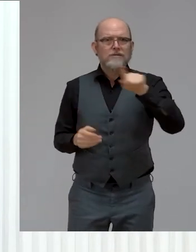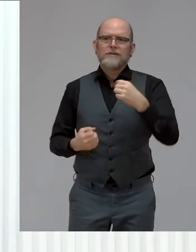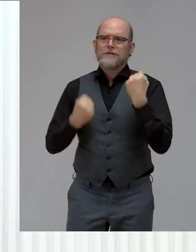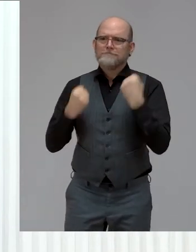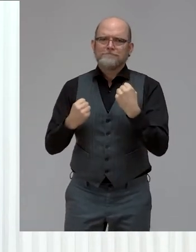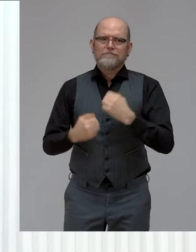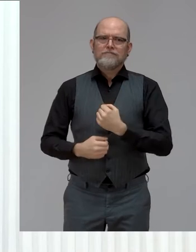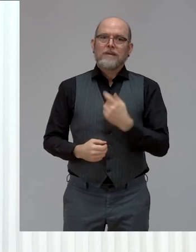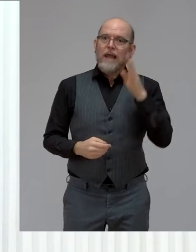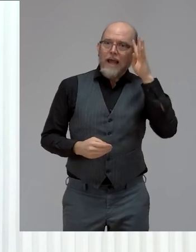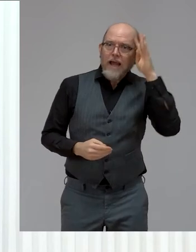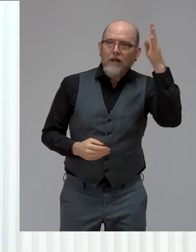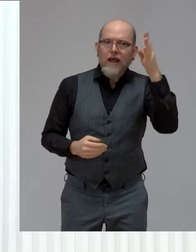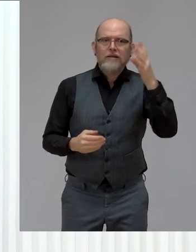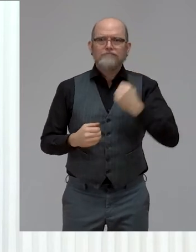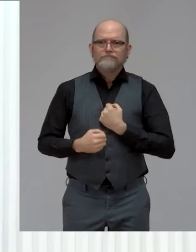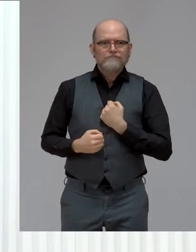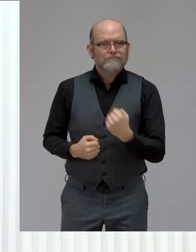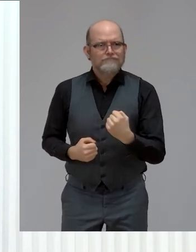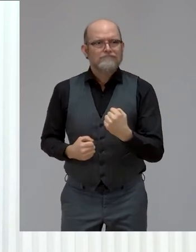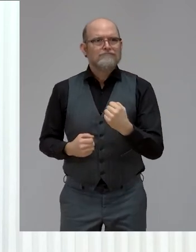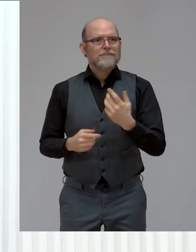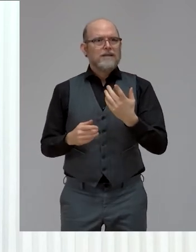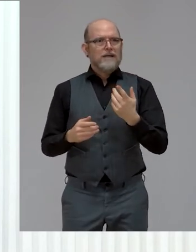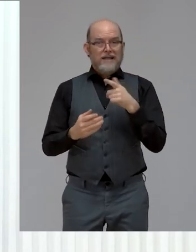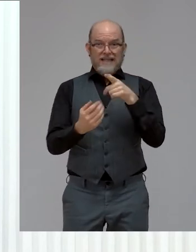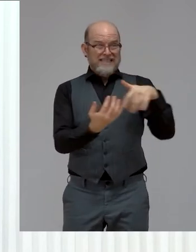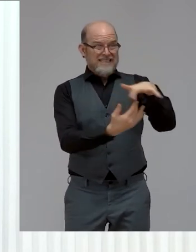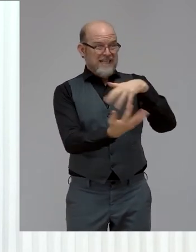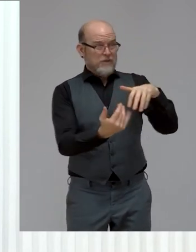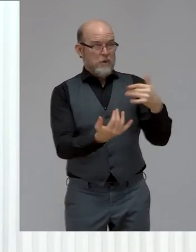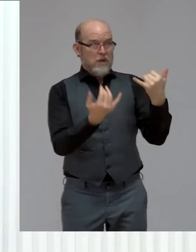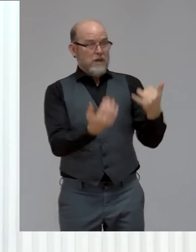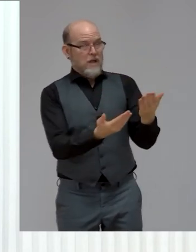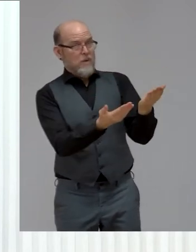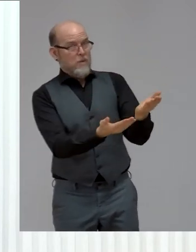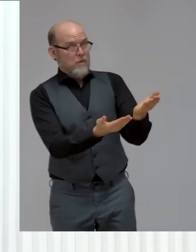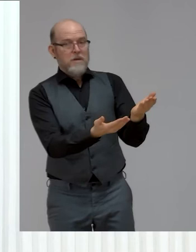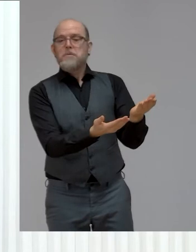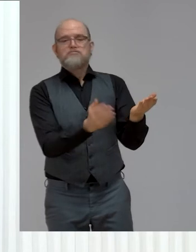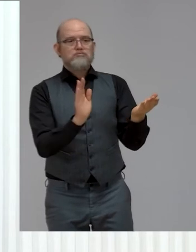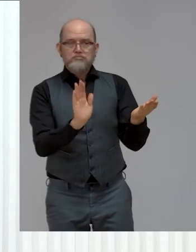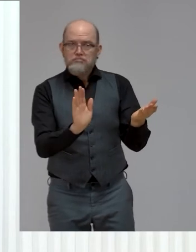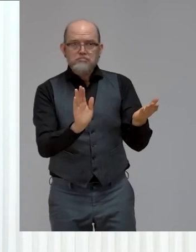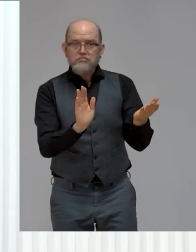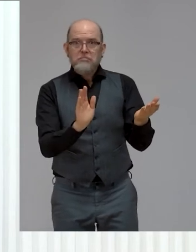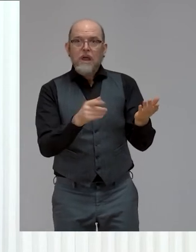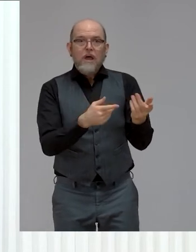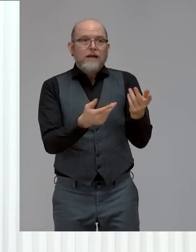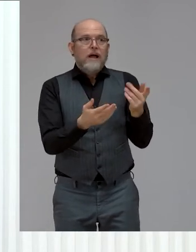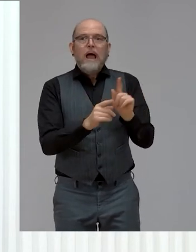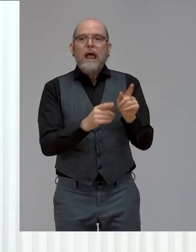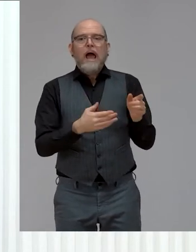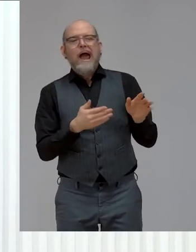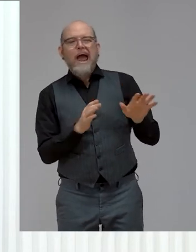innovative. The circumstances we are in currently are no exception. So